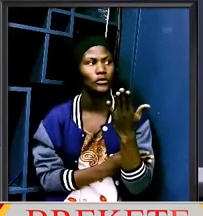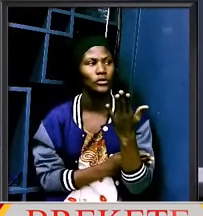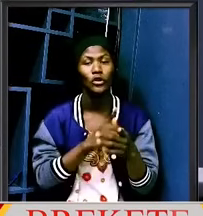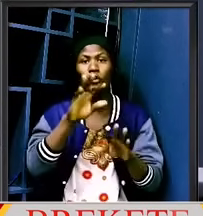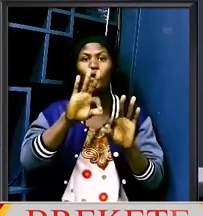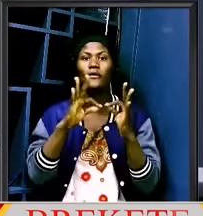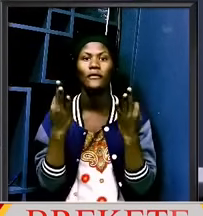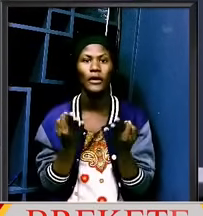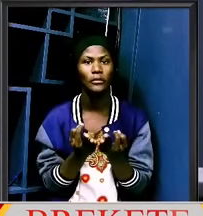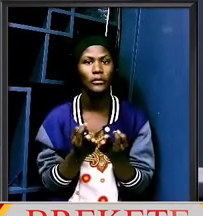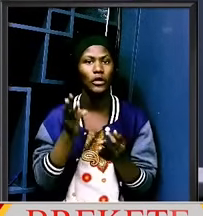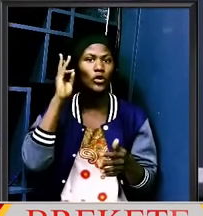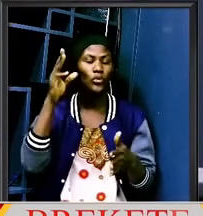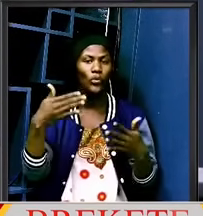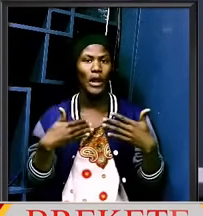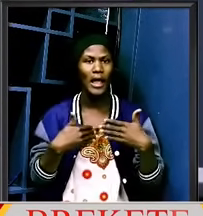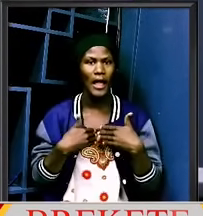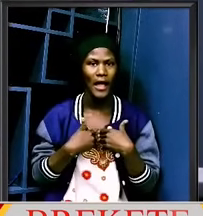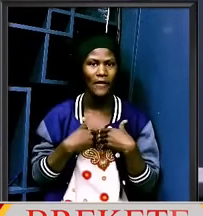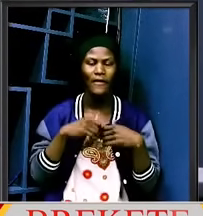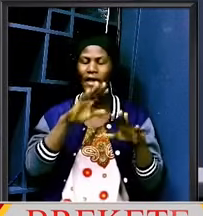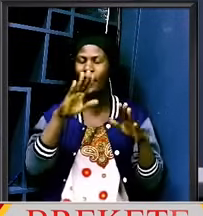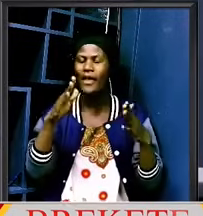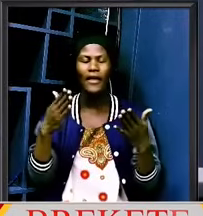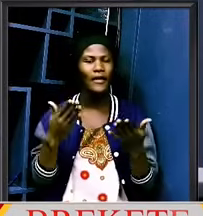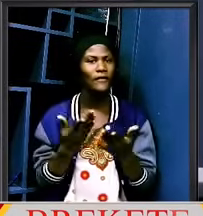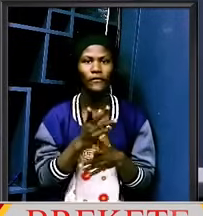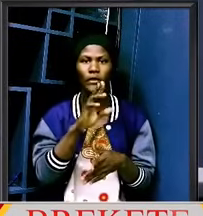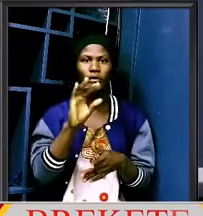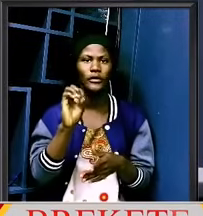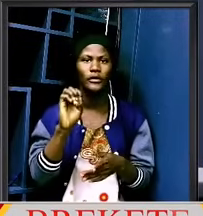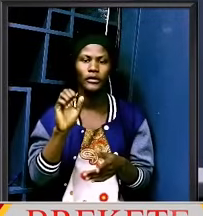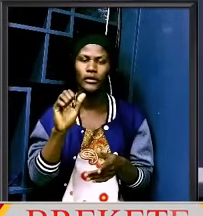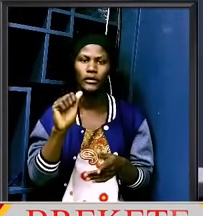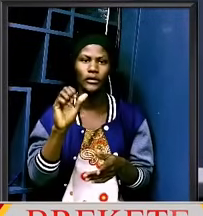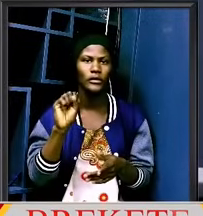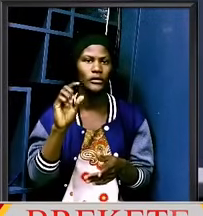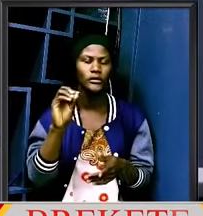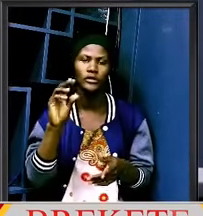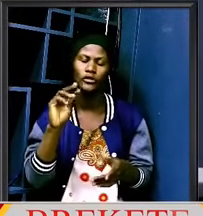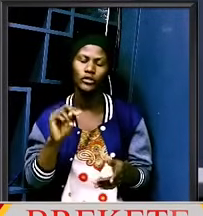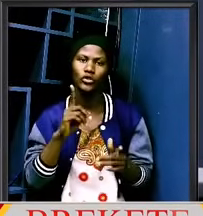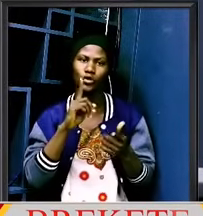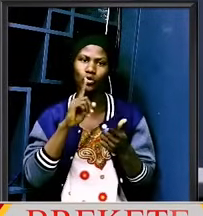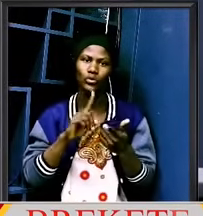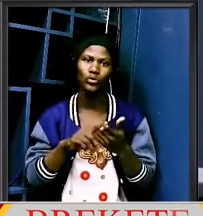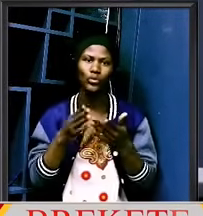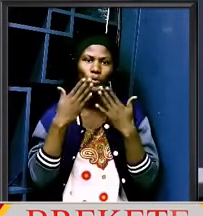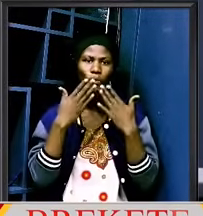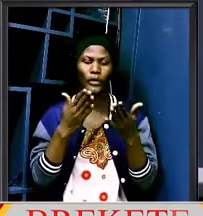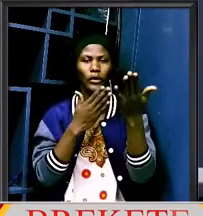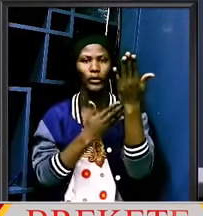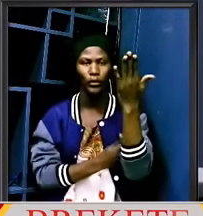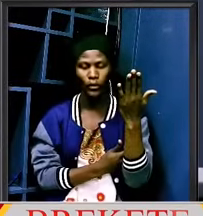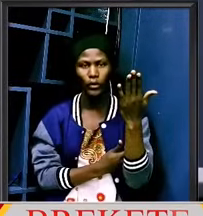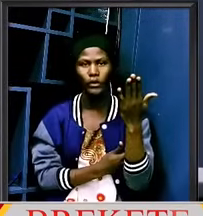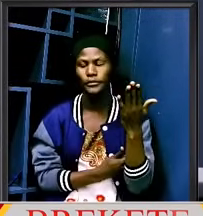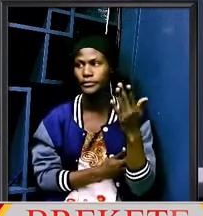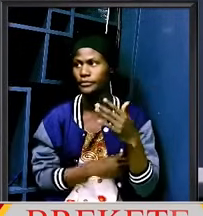your family will have every reason to glorify God some more. Amen.